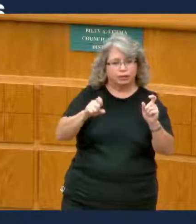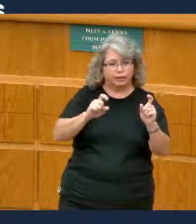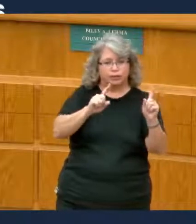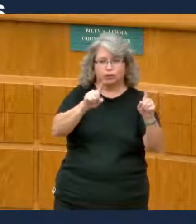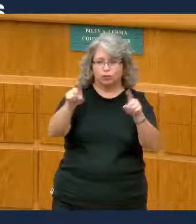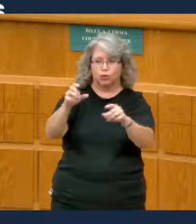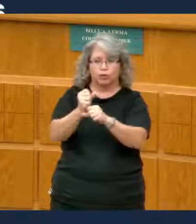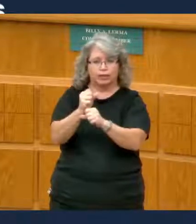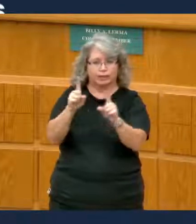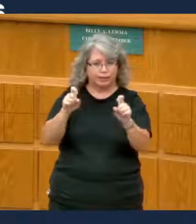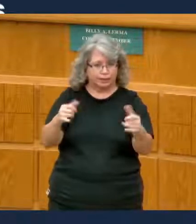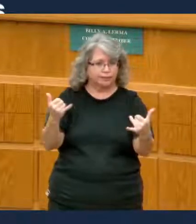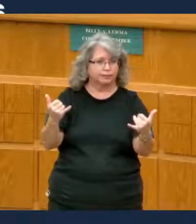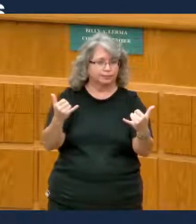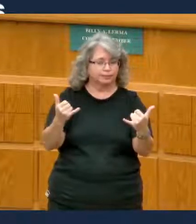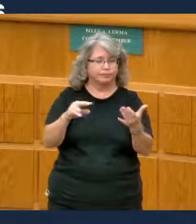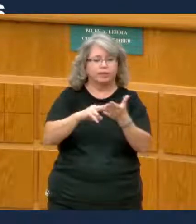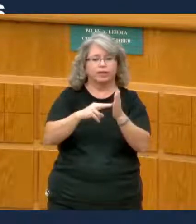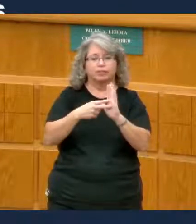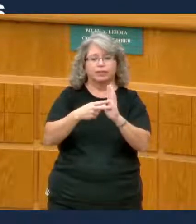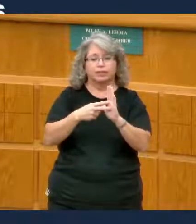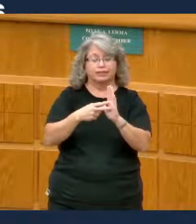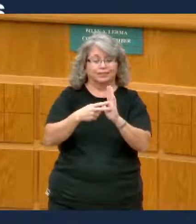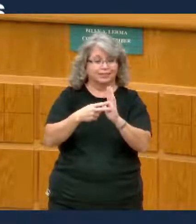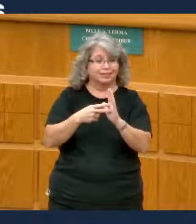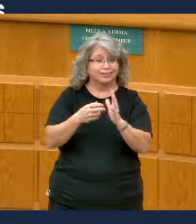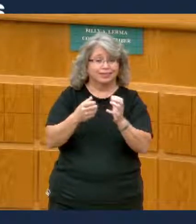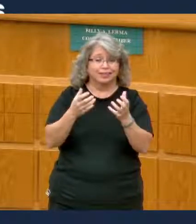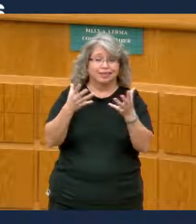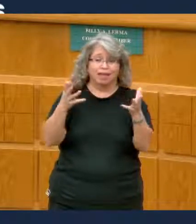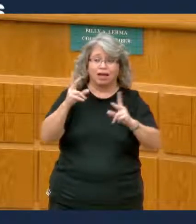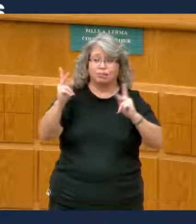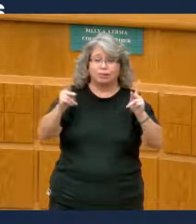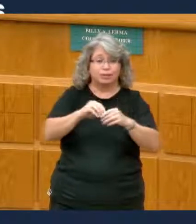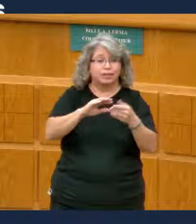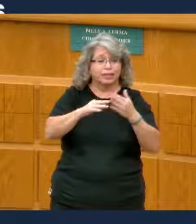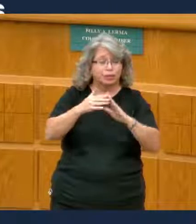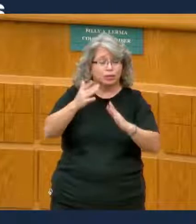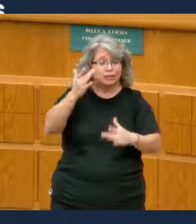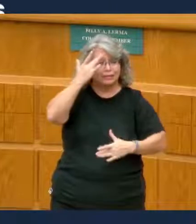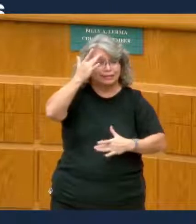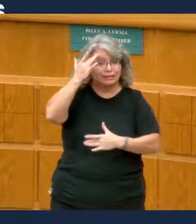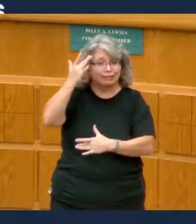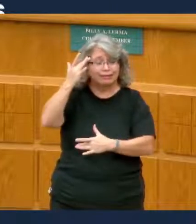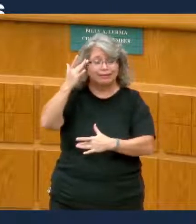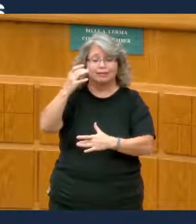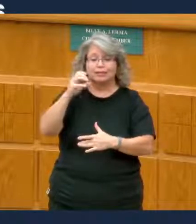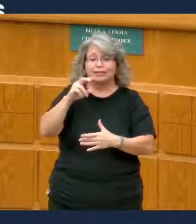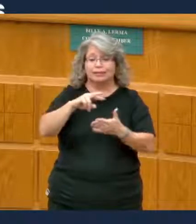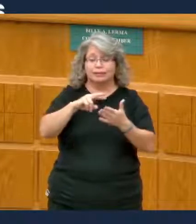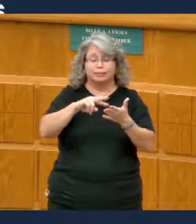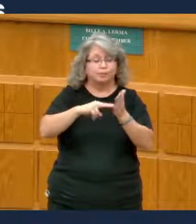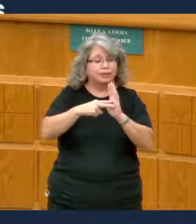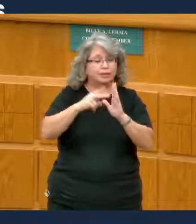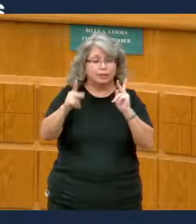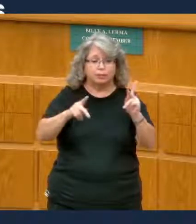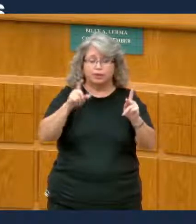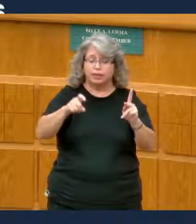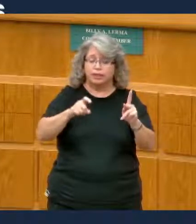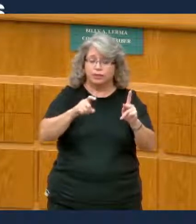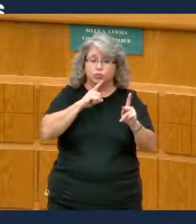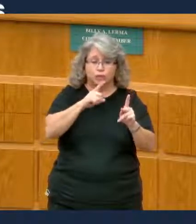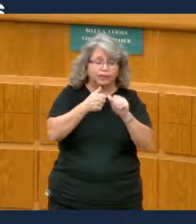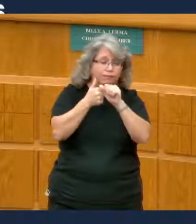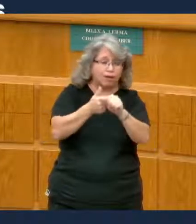right now. That means that there's a lot of illness in the community, and that means everybody needs to be using their precautions. We're also going